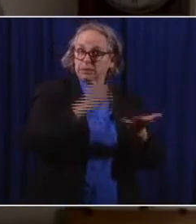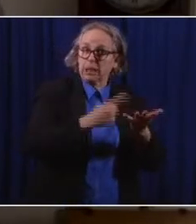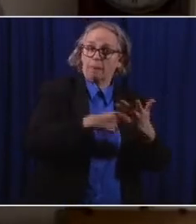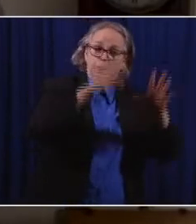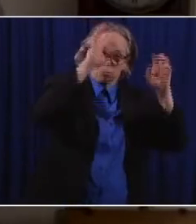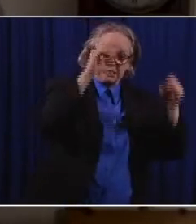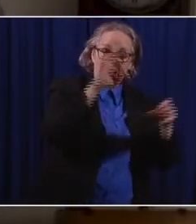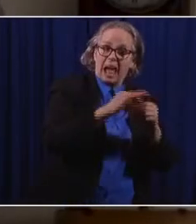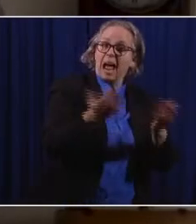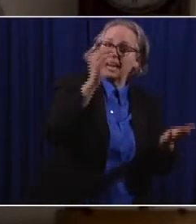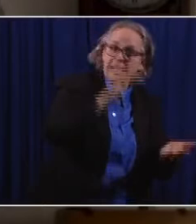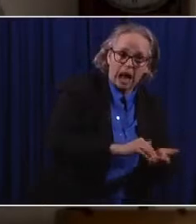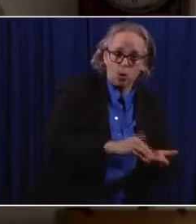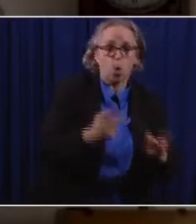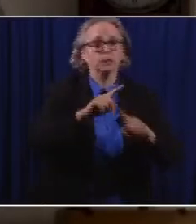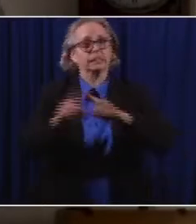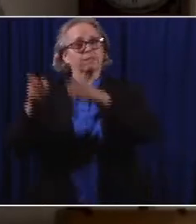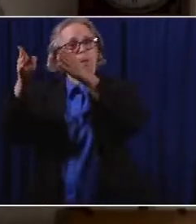whatever the situation,